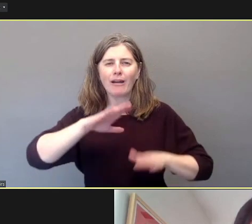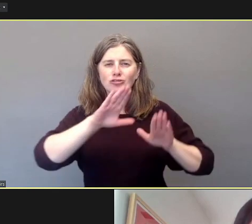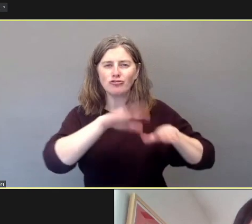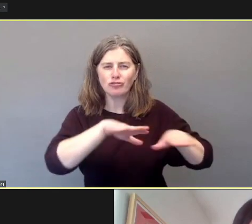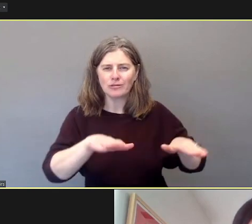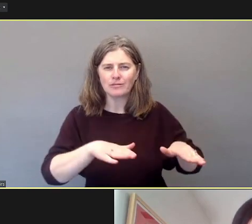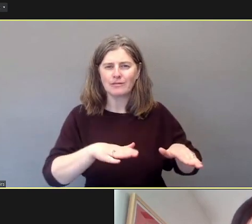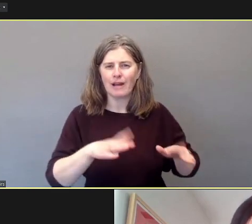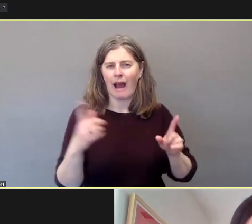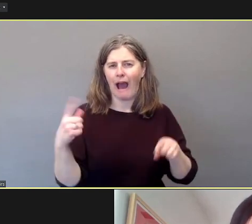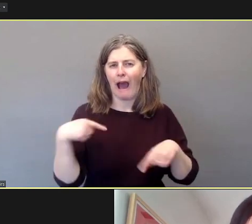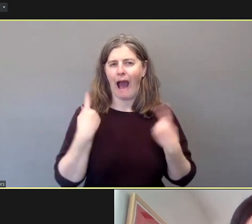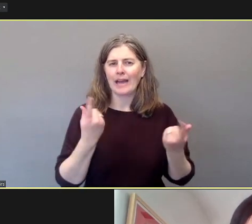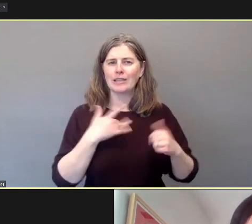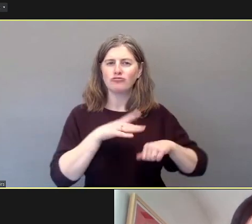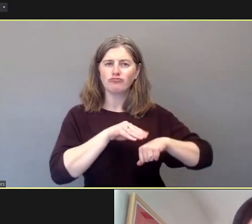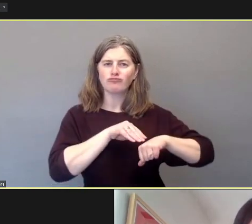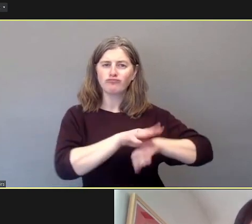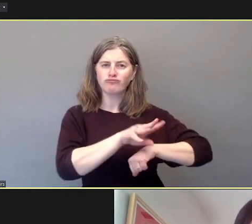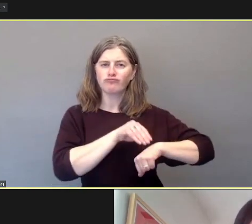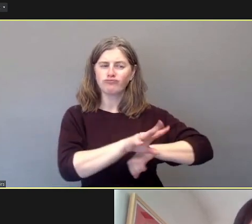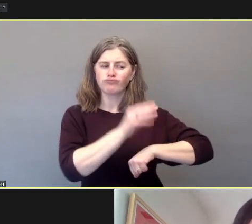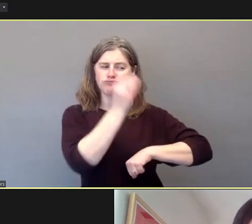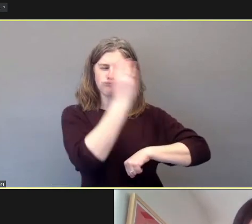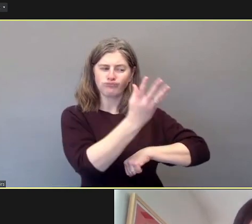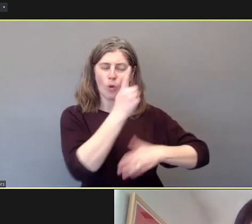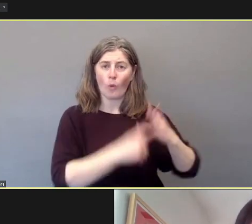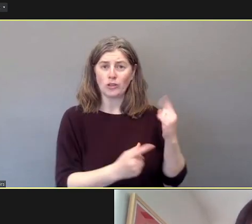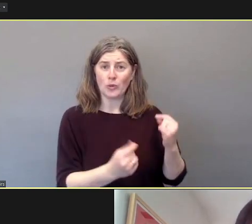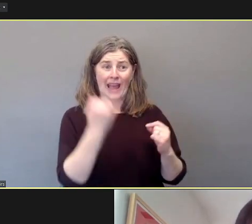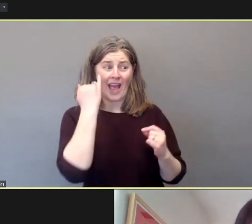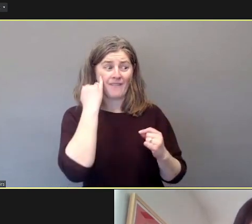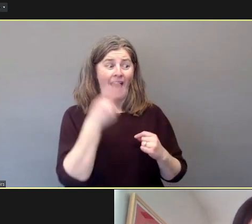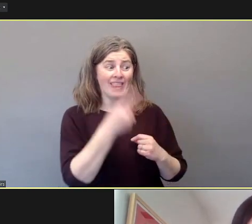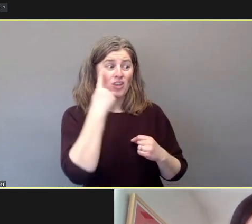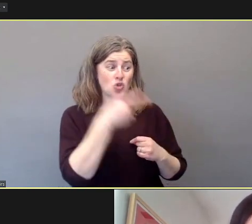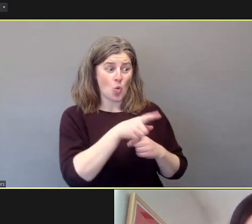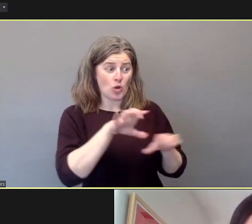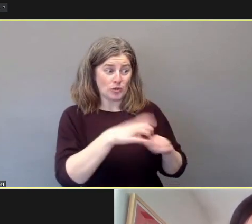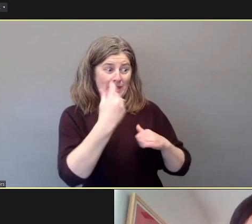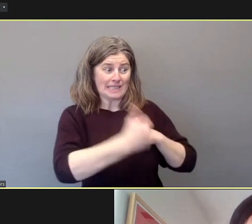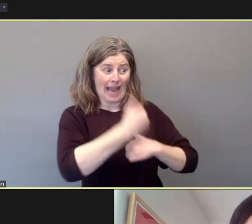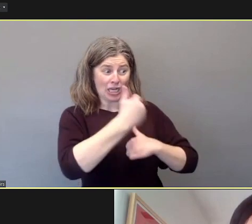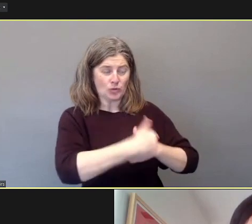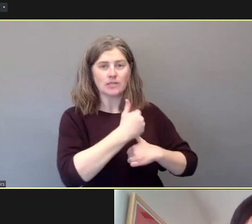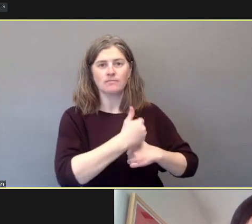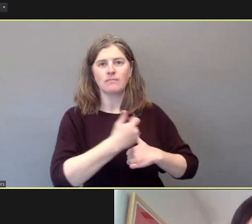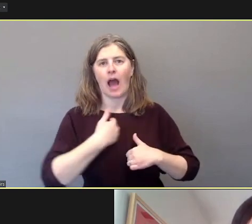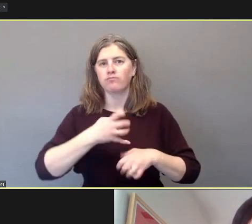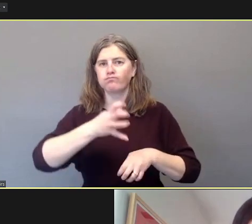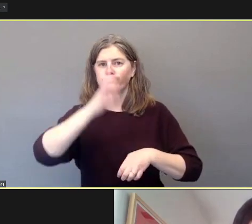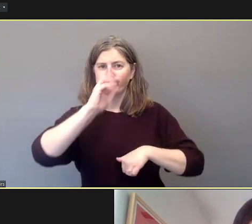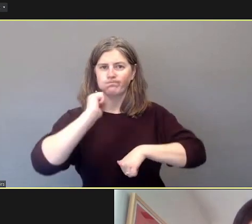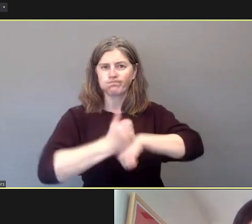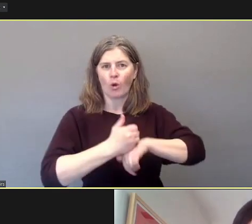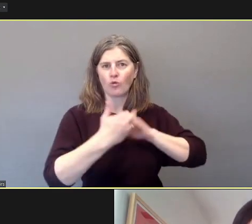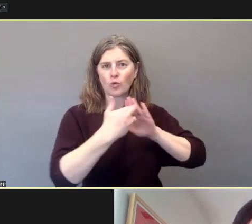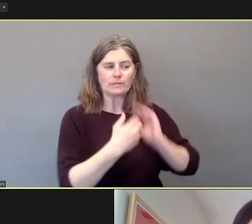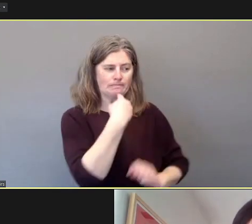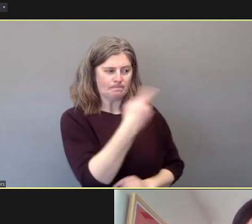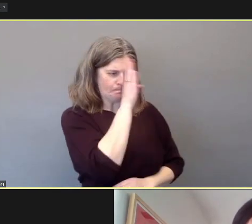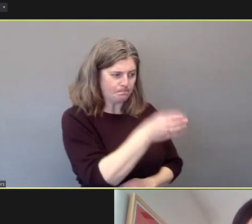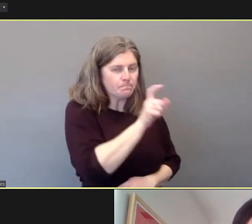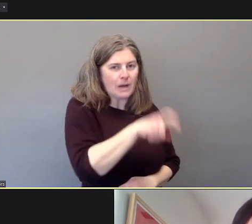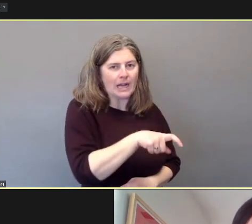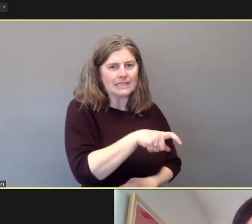I've always been one to advise them what to do, but if I think they're going to do something dangerous, then I kind of have to tell them what to do. I